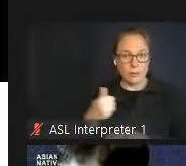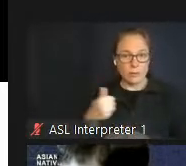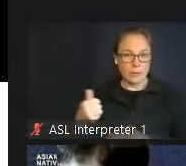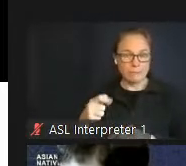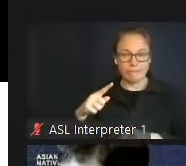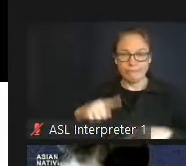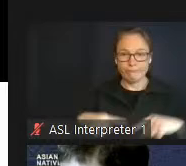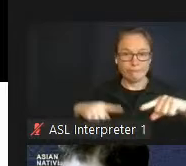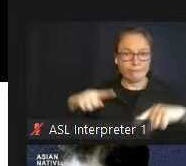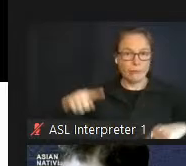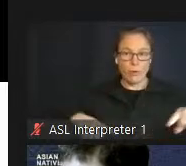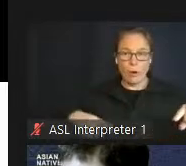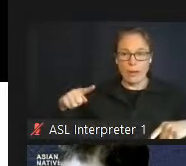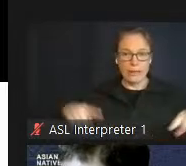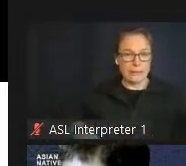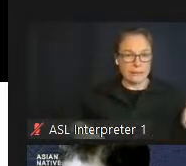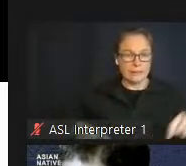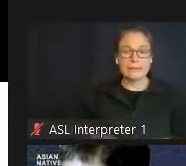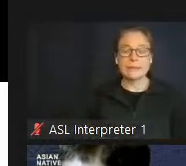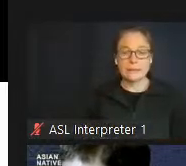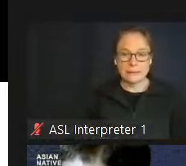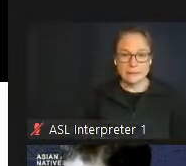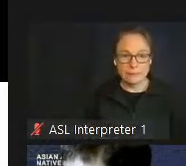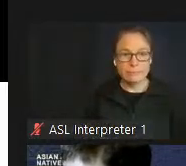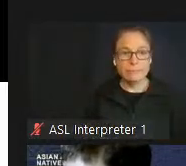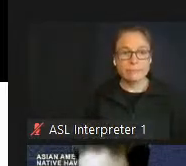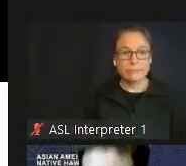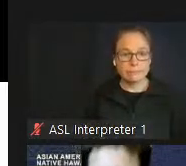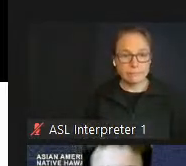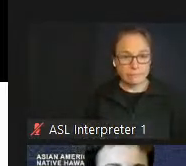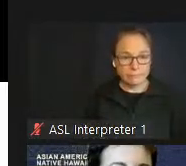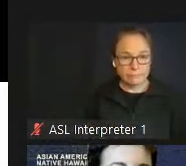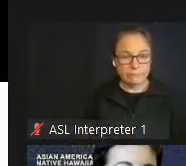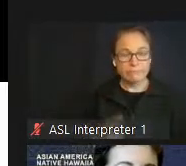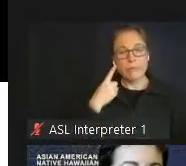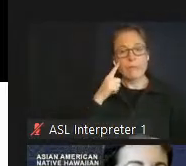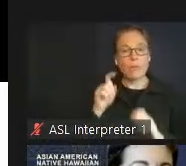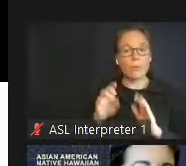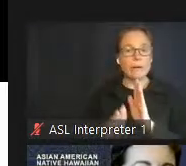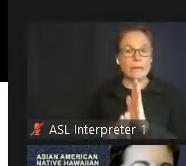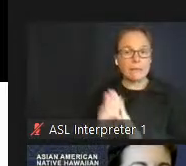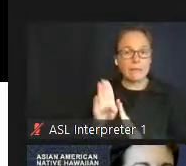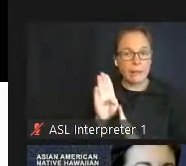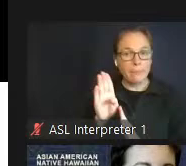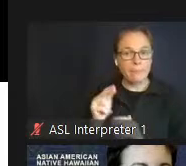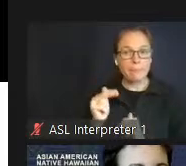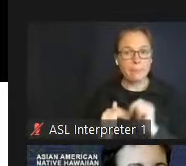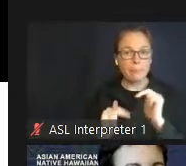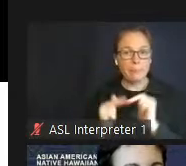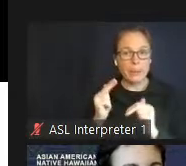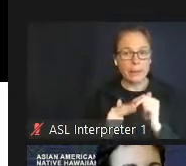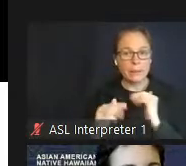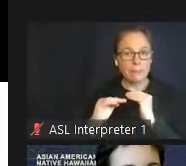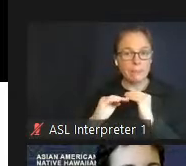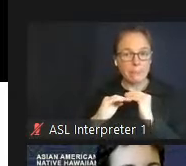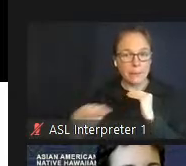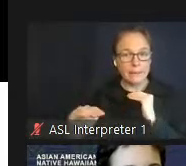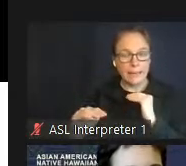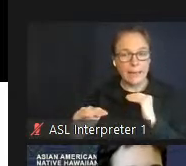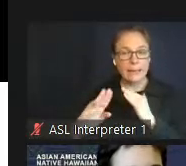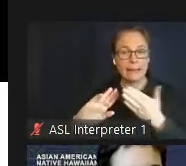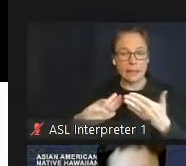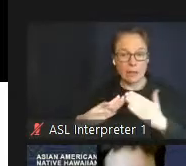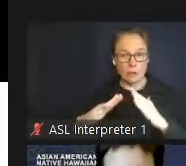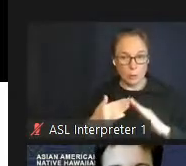of divisions that work with residents to develop, build, and maintain the Washington County community.